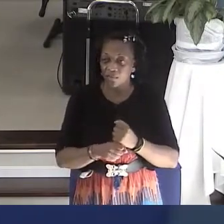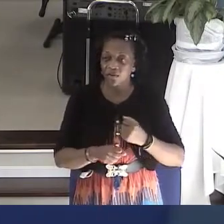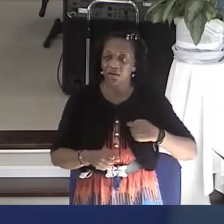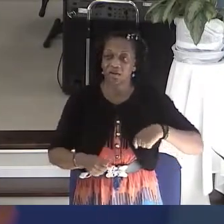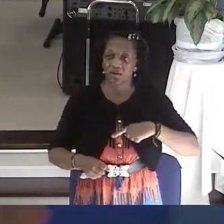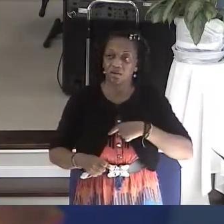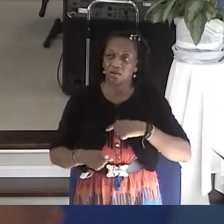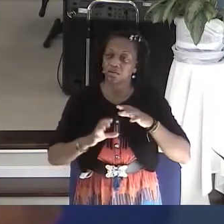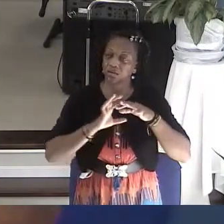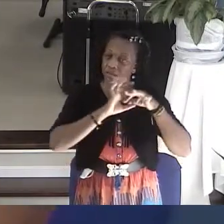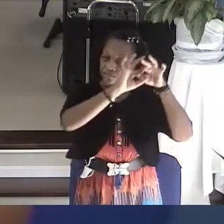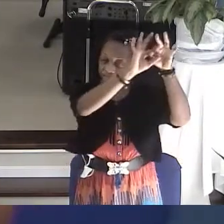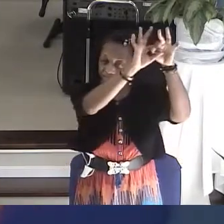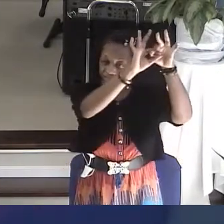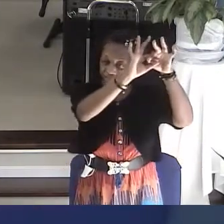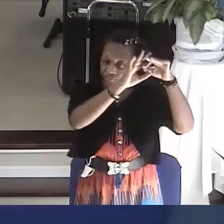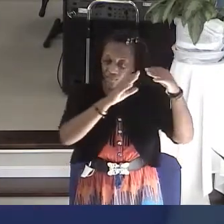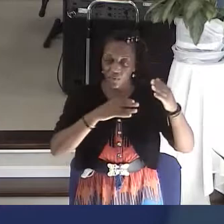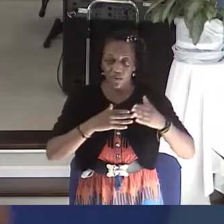or we die,